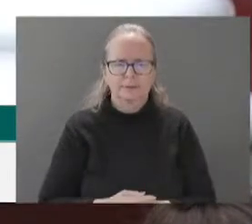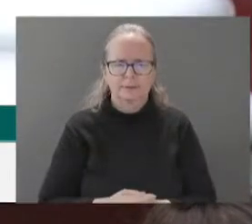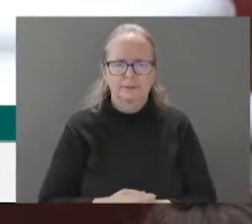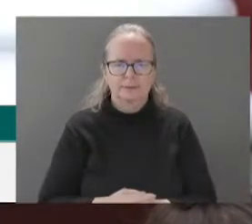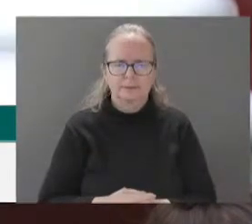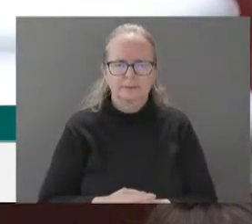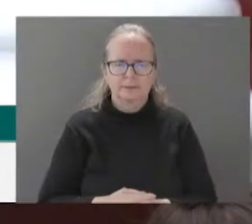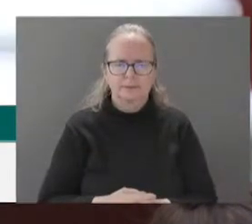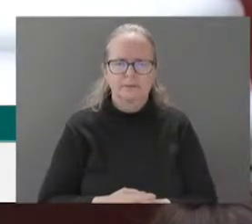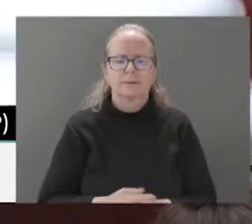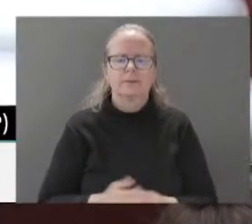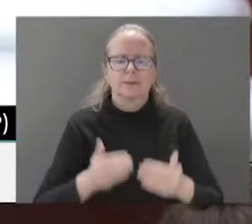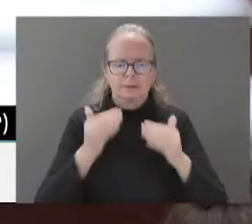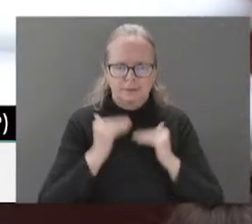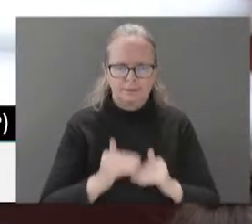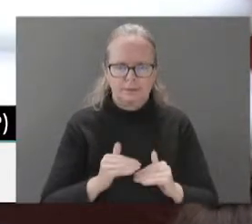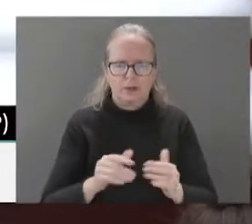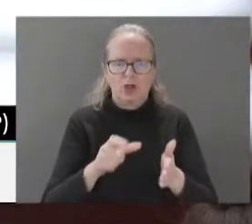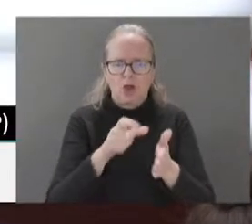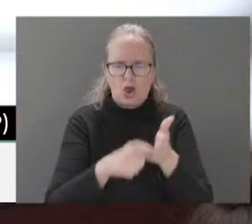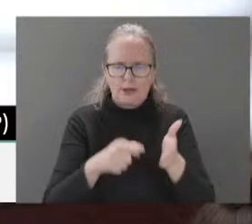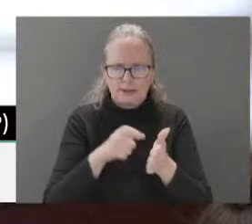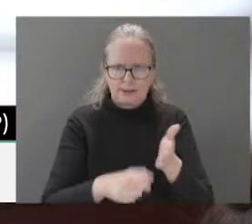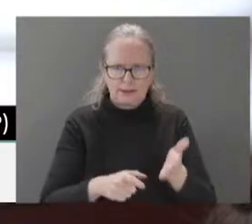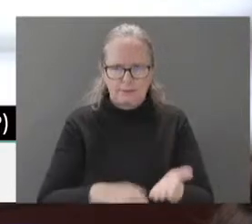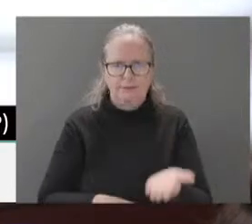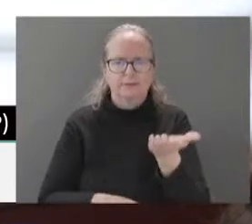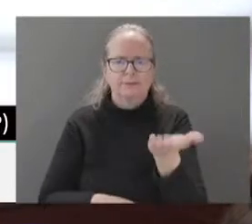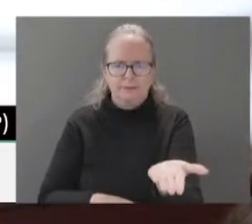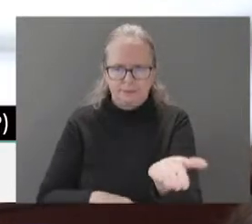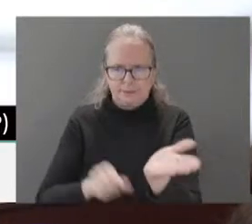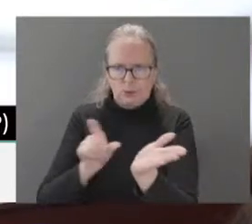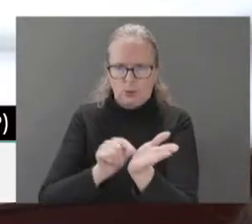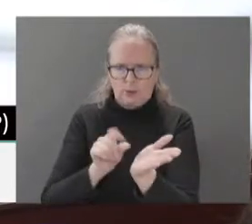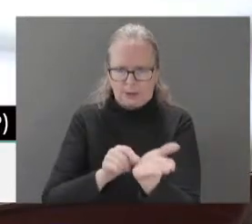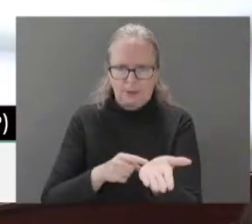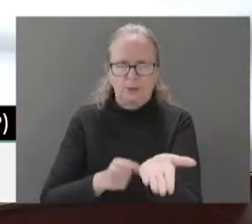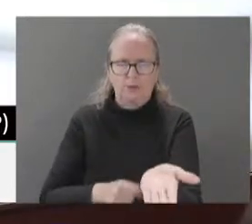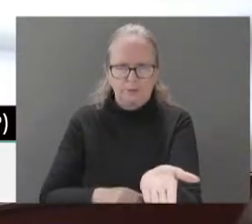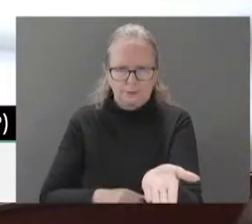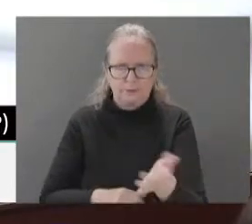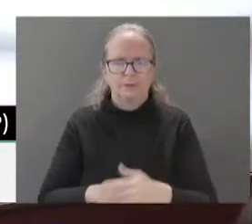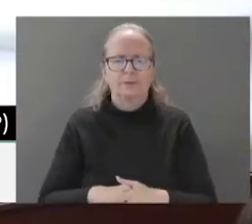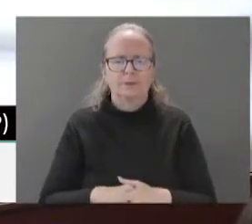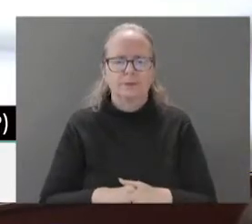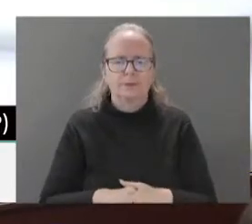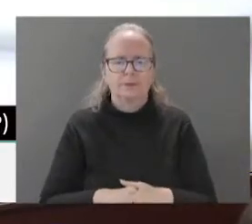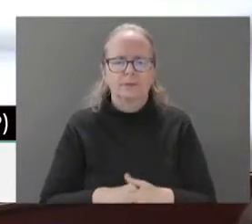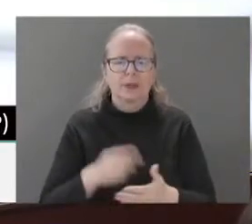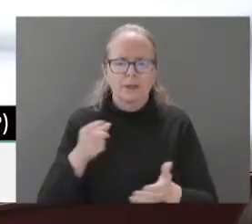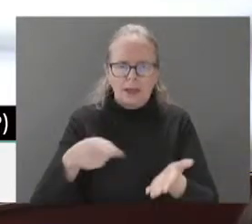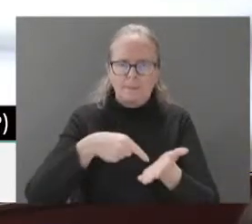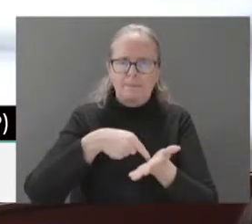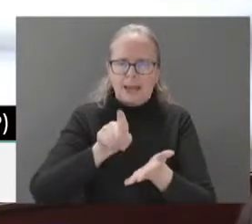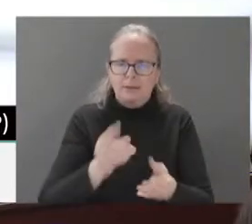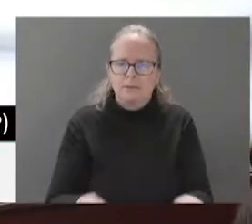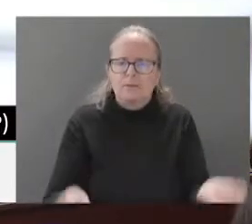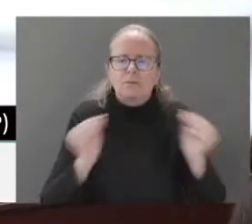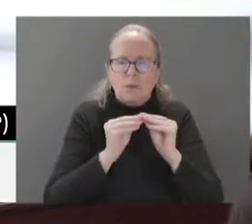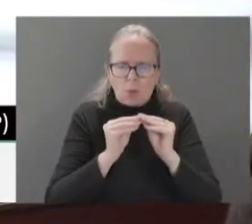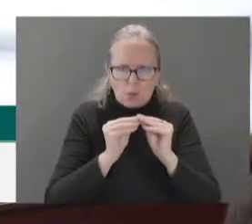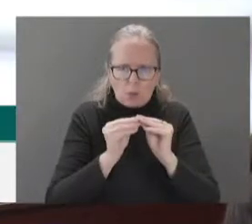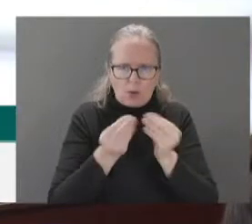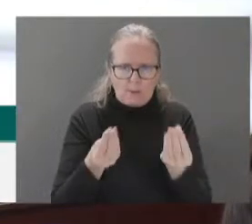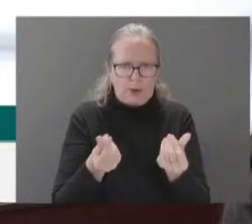on behalf of the member from St Albert St Albert to pay 5.7% more in education property tax this was uh from a 2024 budget